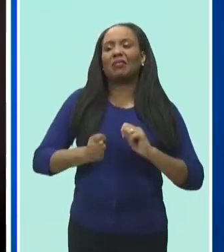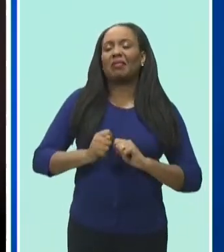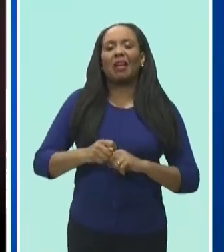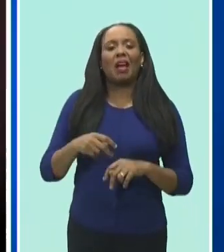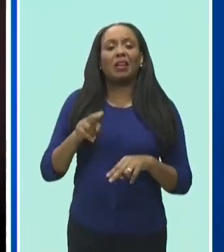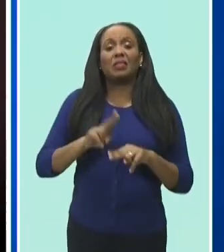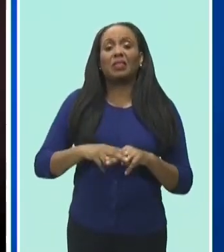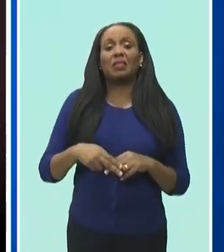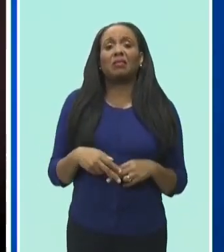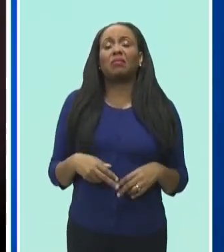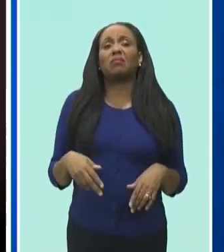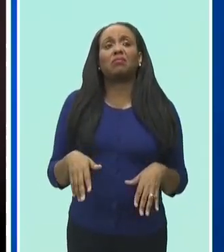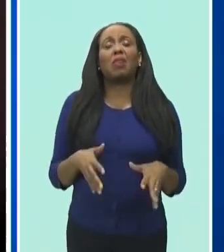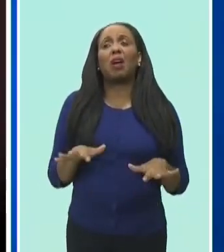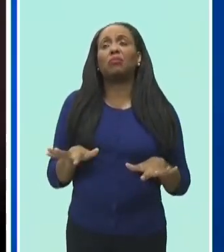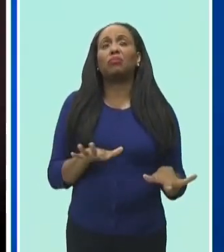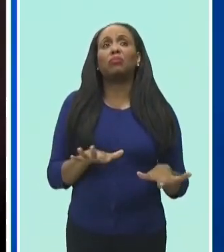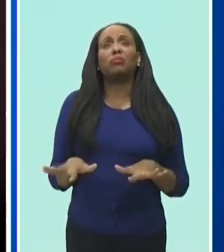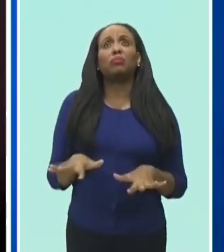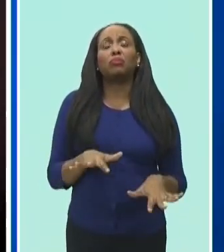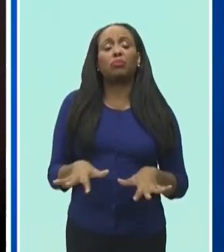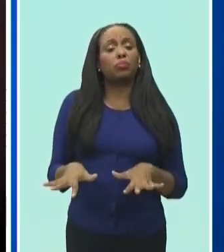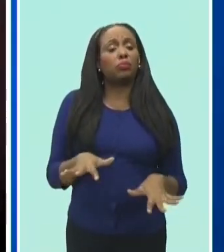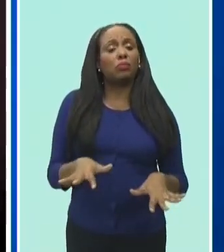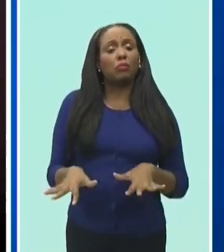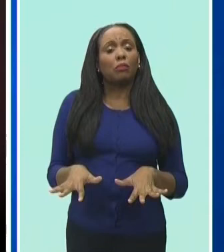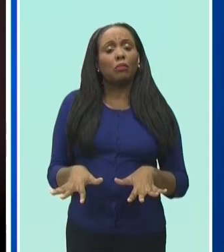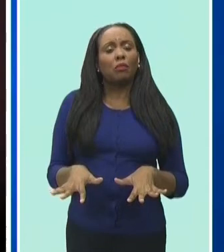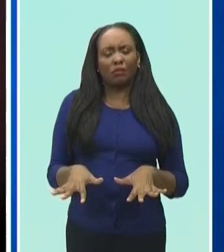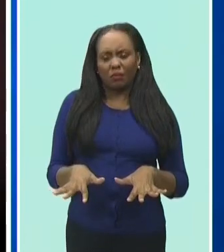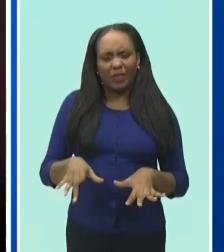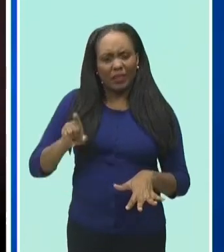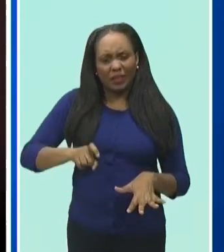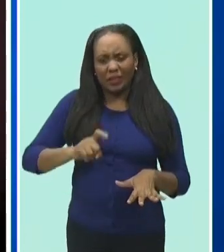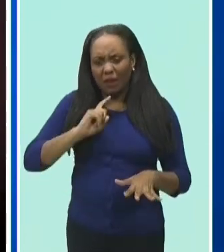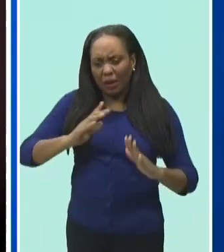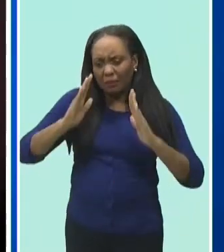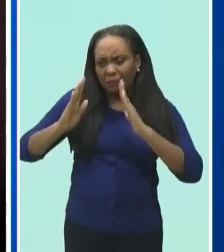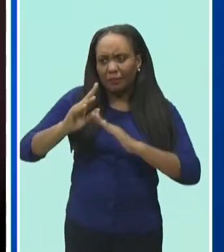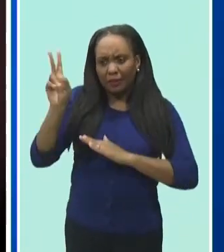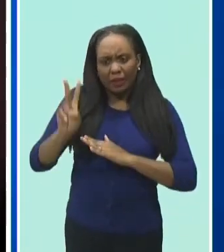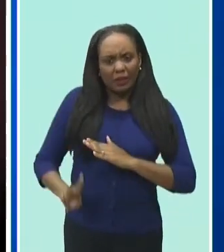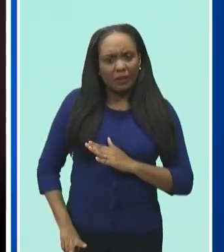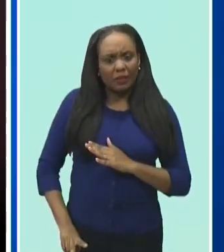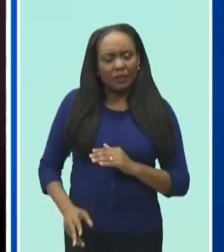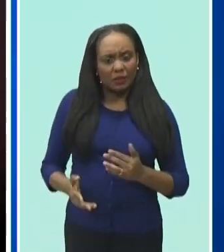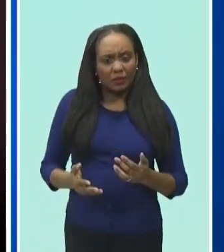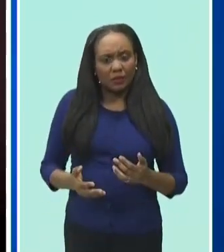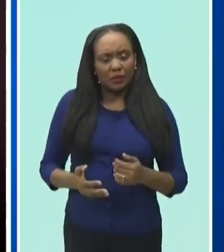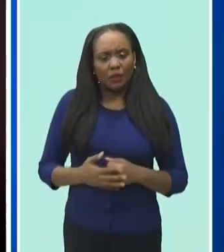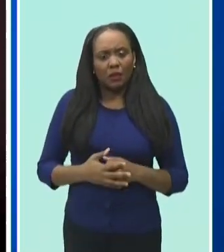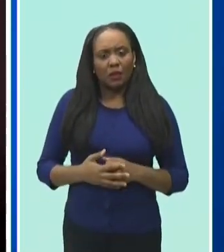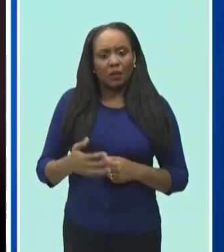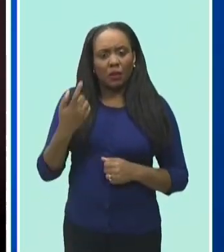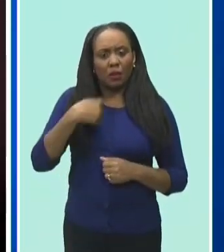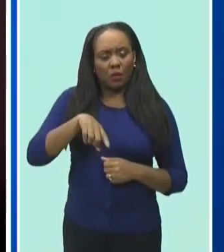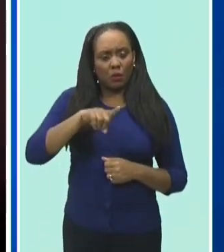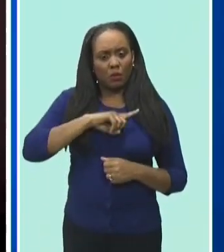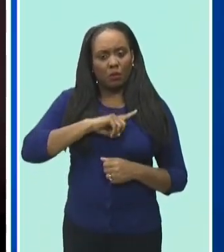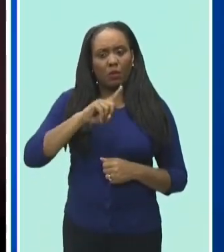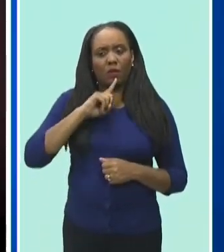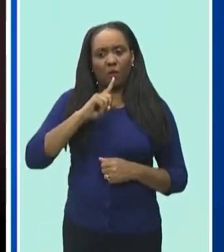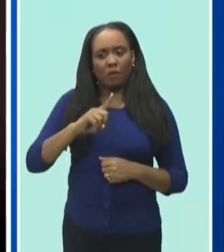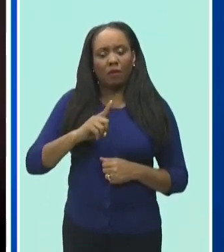I think you are experiencing it at this point more than anyone else. And we certainly already are recognizing